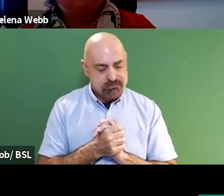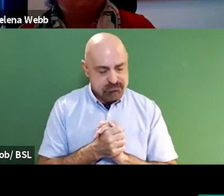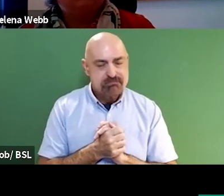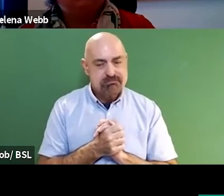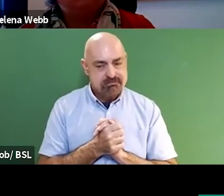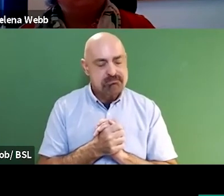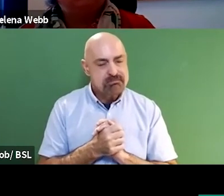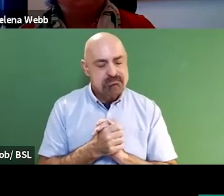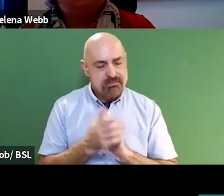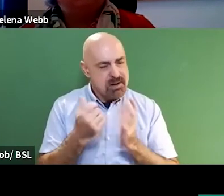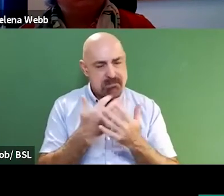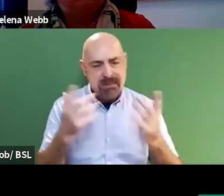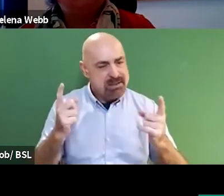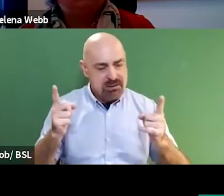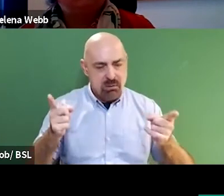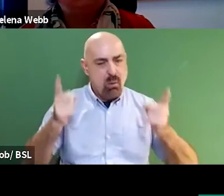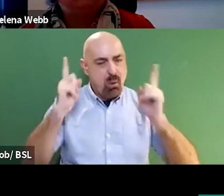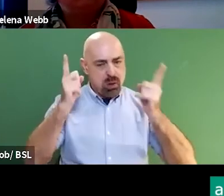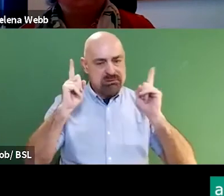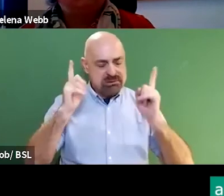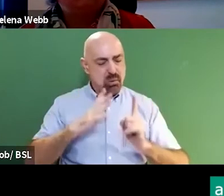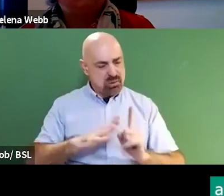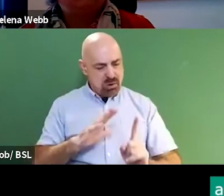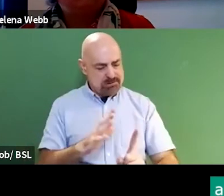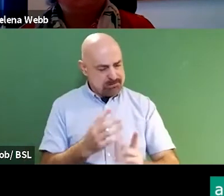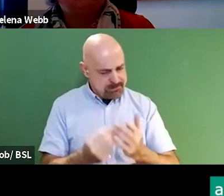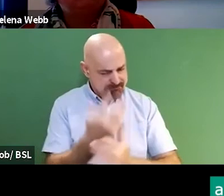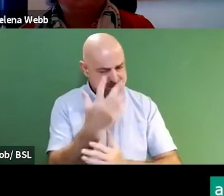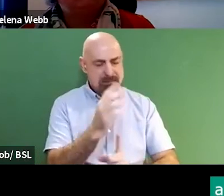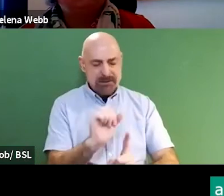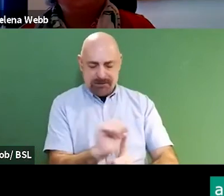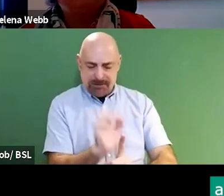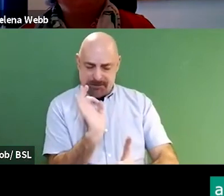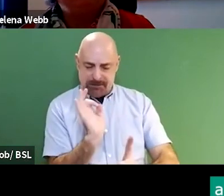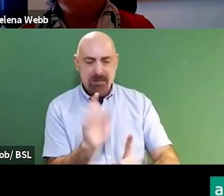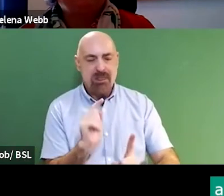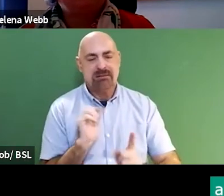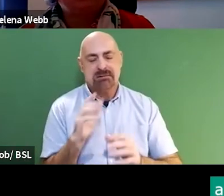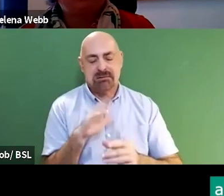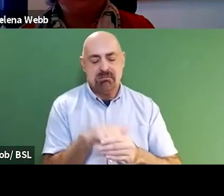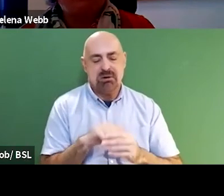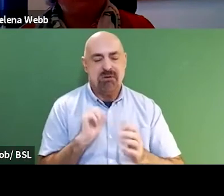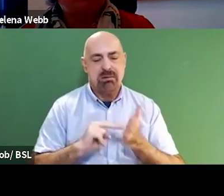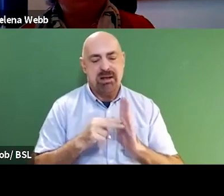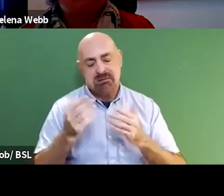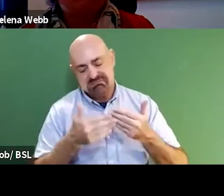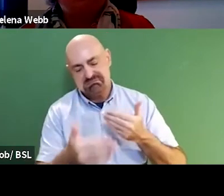authorities, that we want to develop and fine tune, and certainly that's going to be part of our planning going forward.